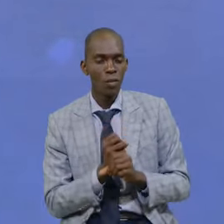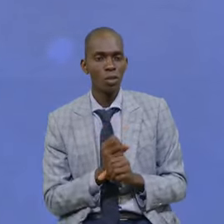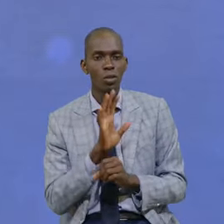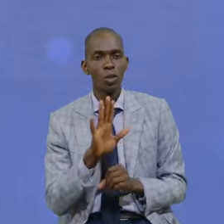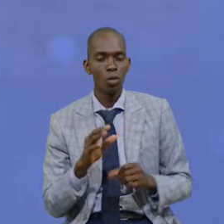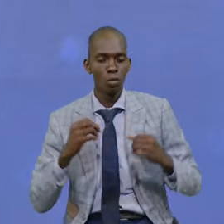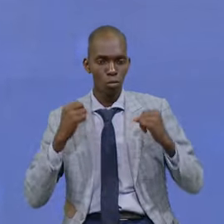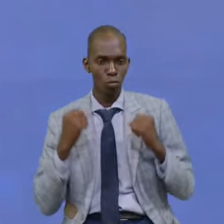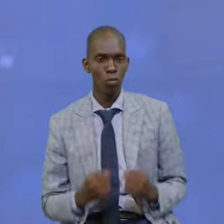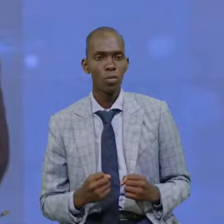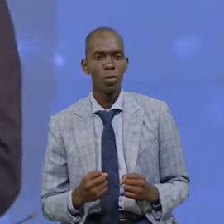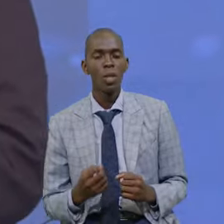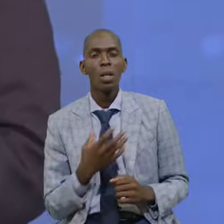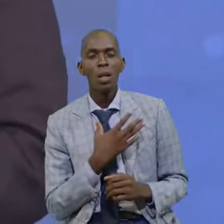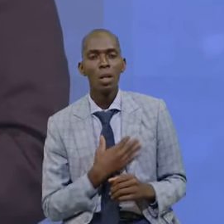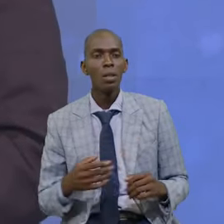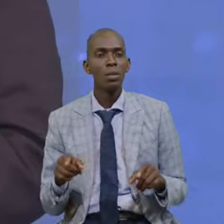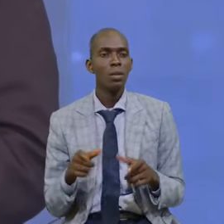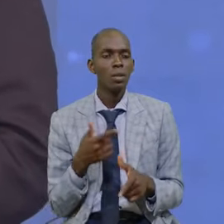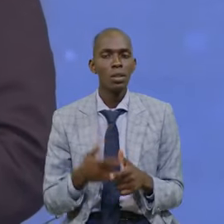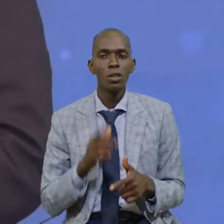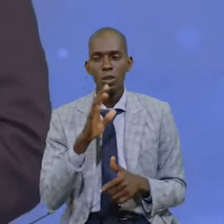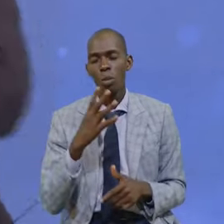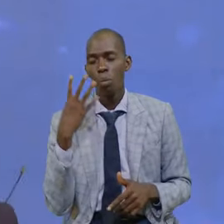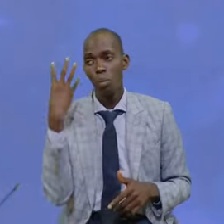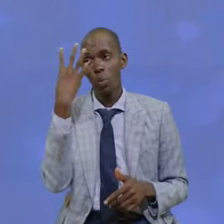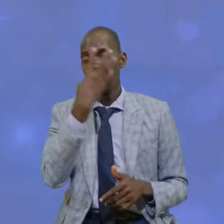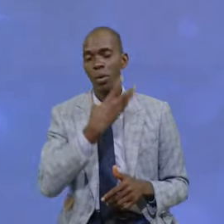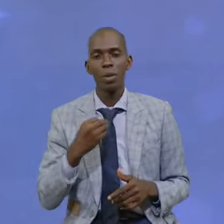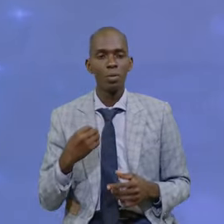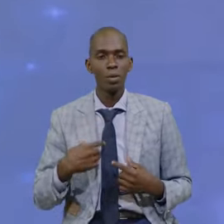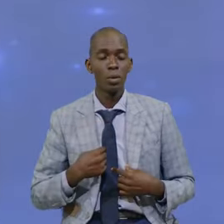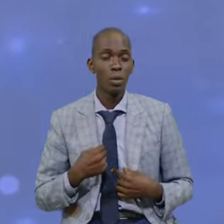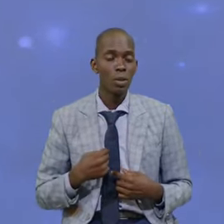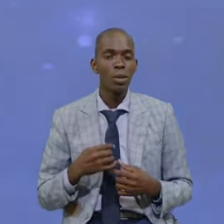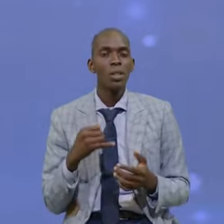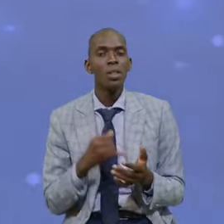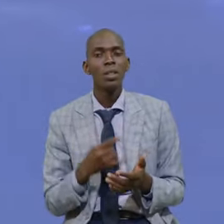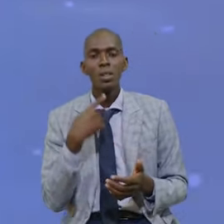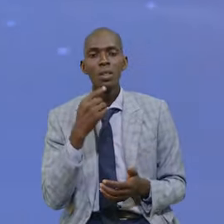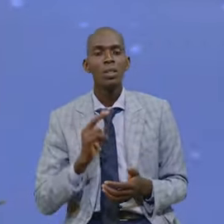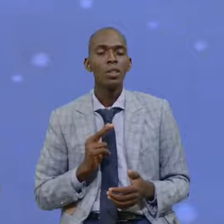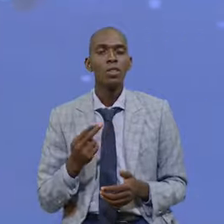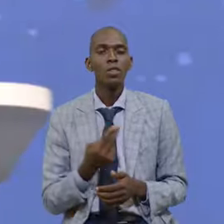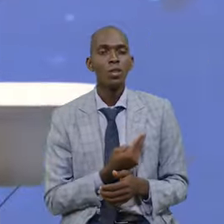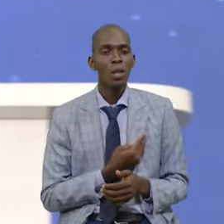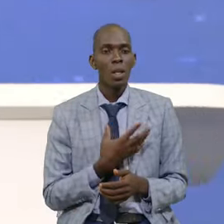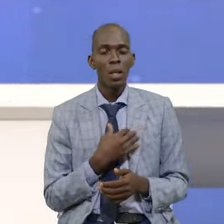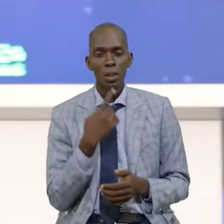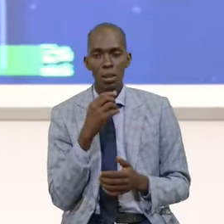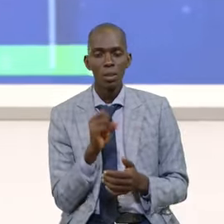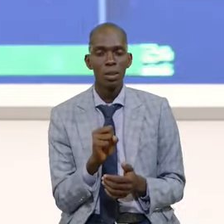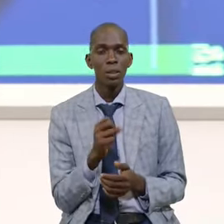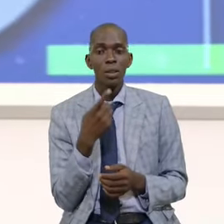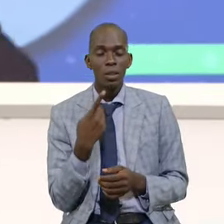And then put on that beautiful garment. He tells us, and he says, the